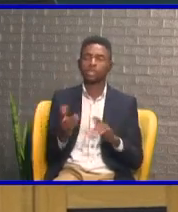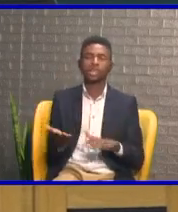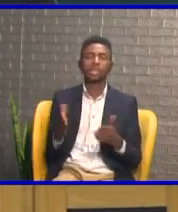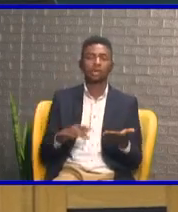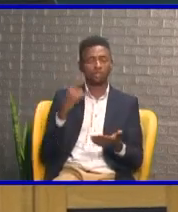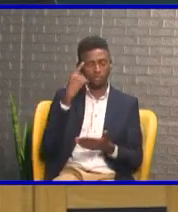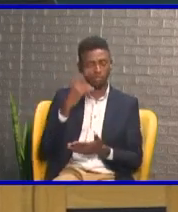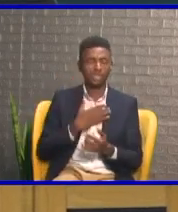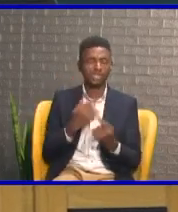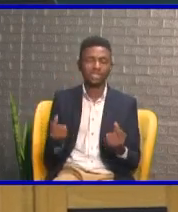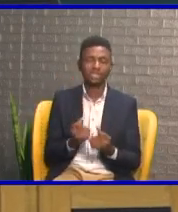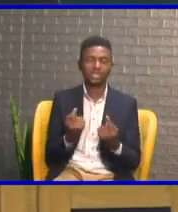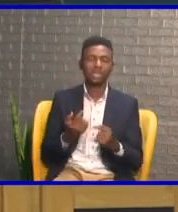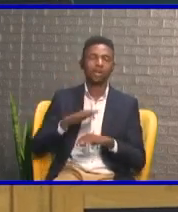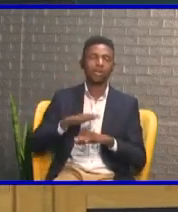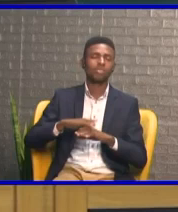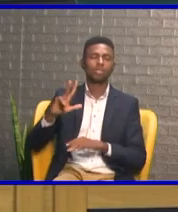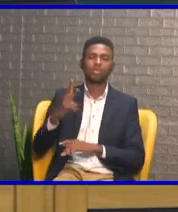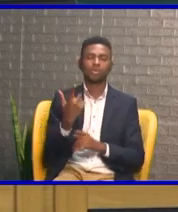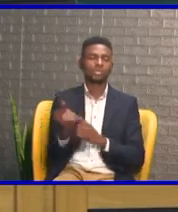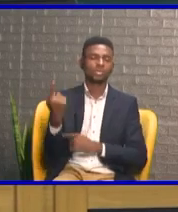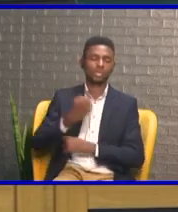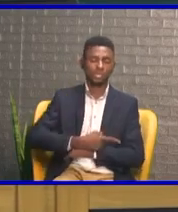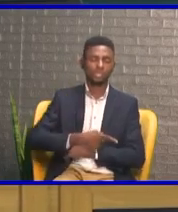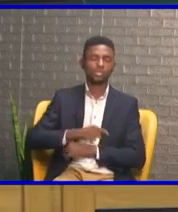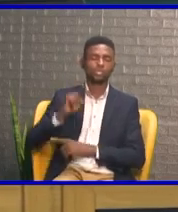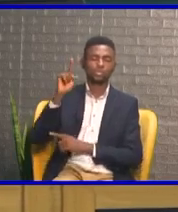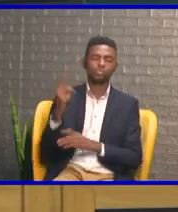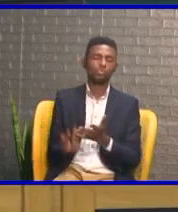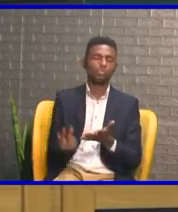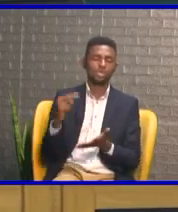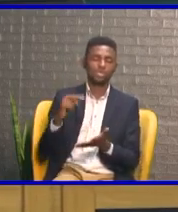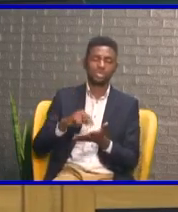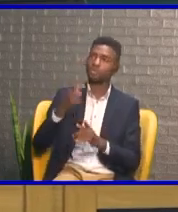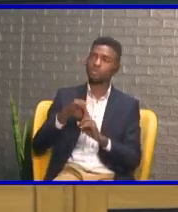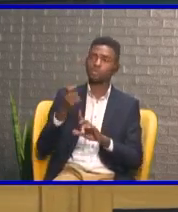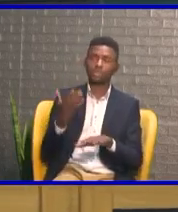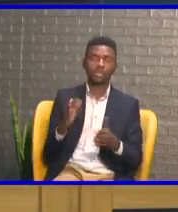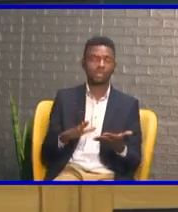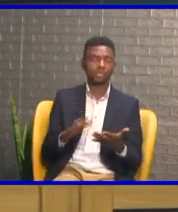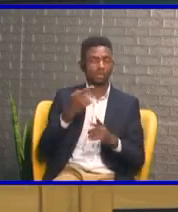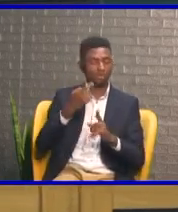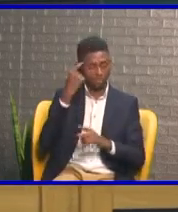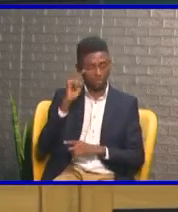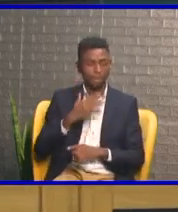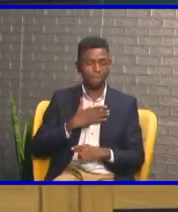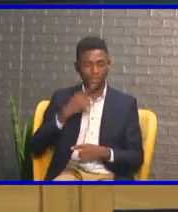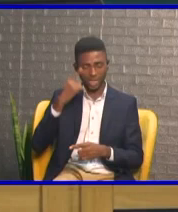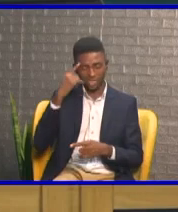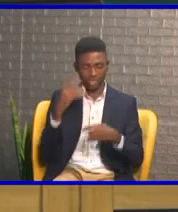sins. On the third day, you raised him up from the dead for my